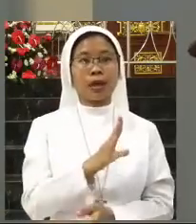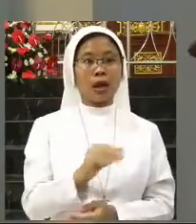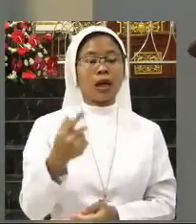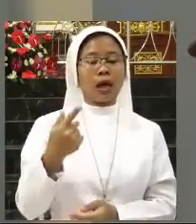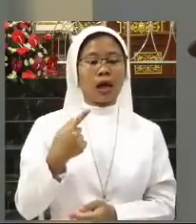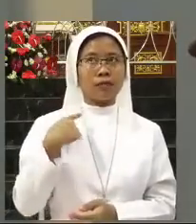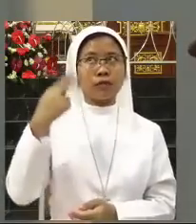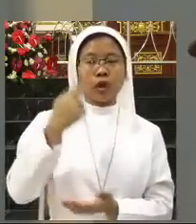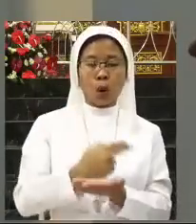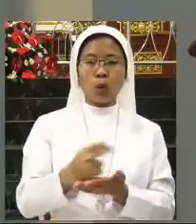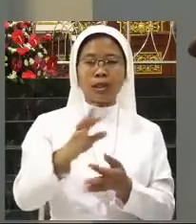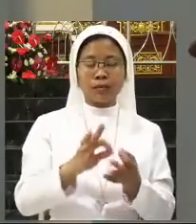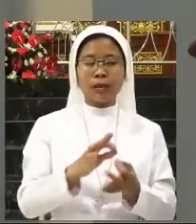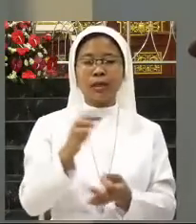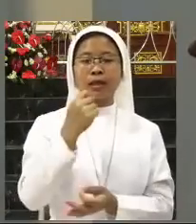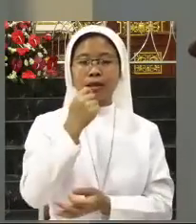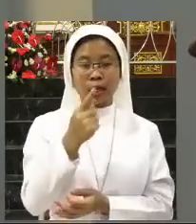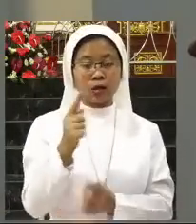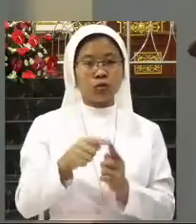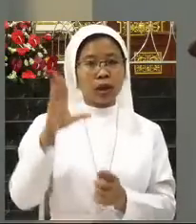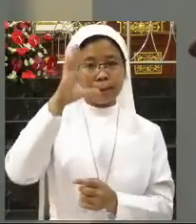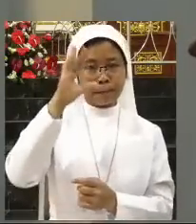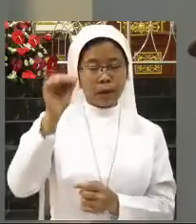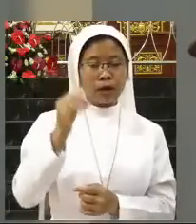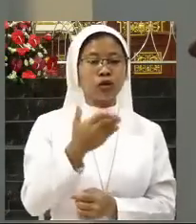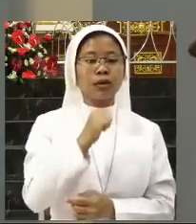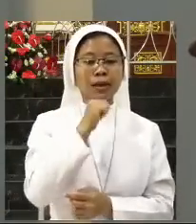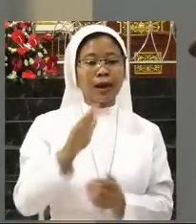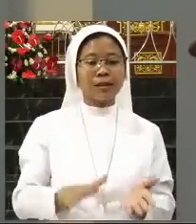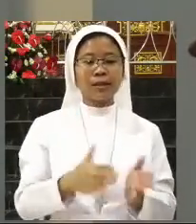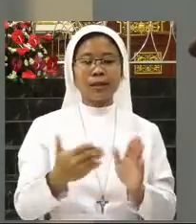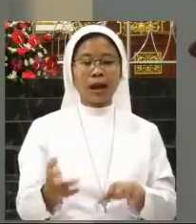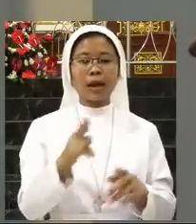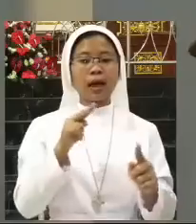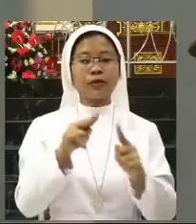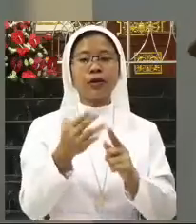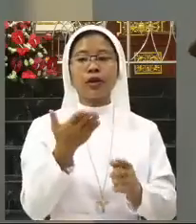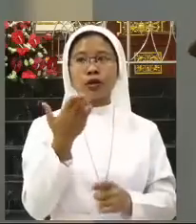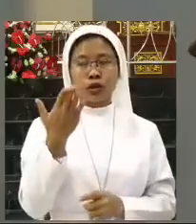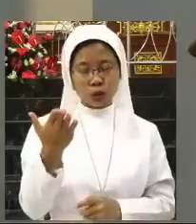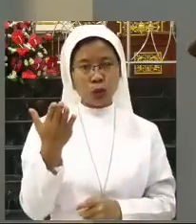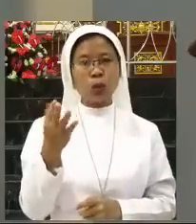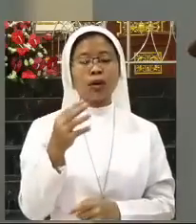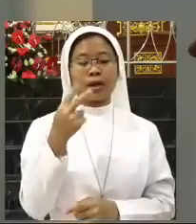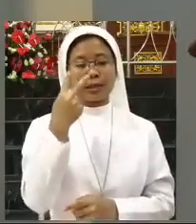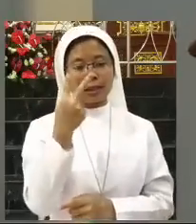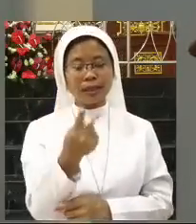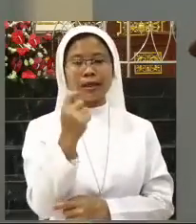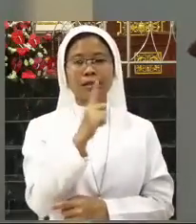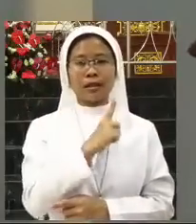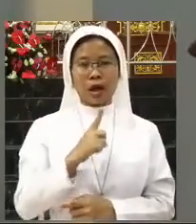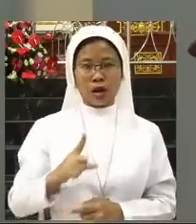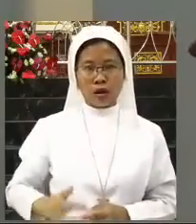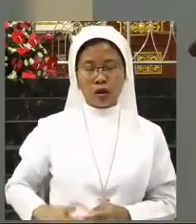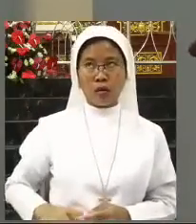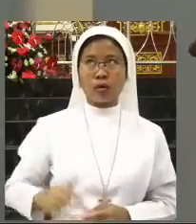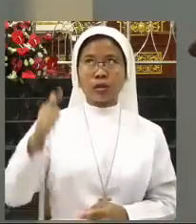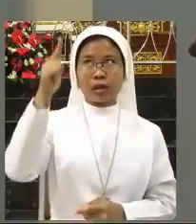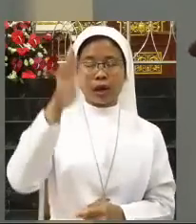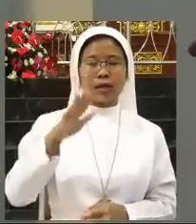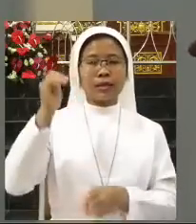to him by the Holy Spirit that he would not die before he had seen the Lord's Messiah.